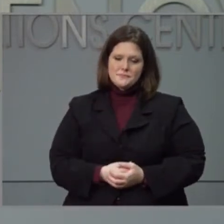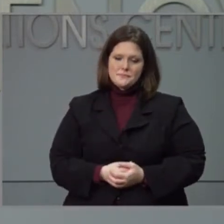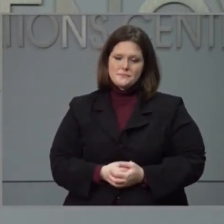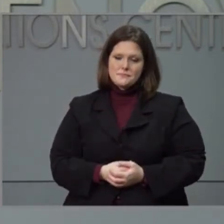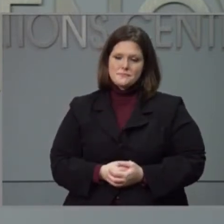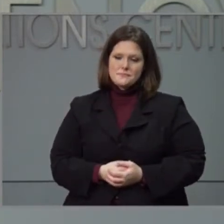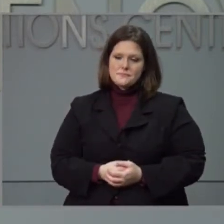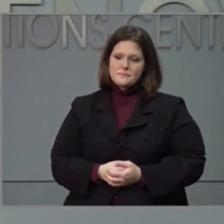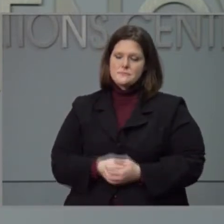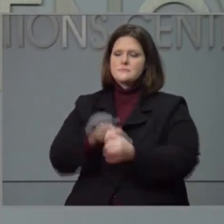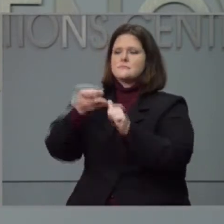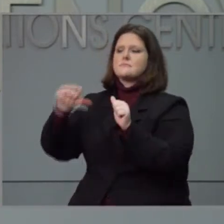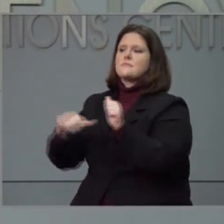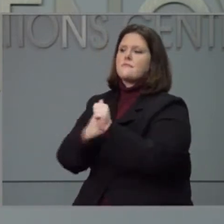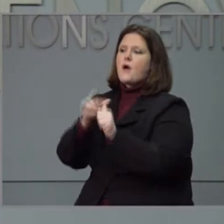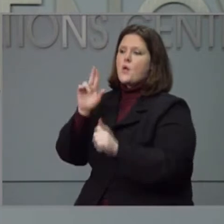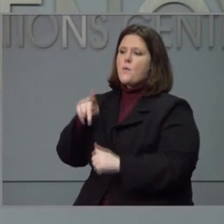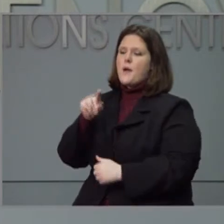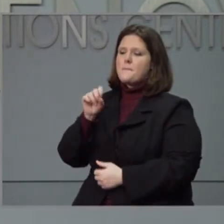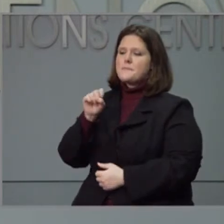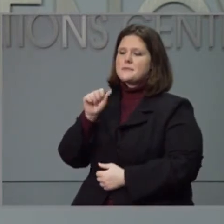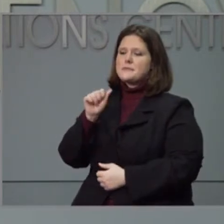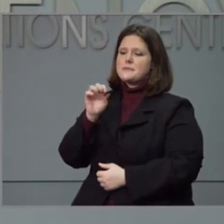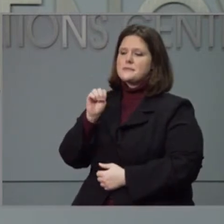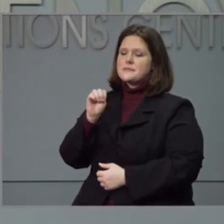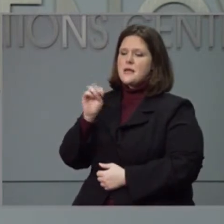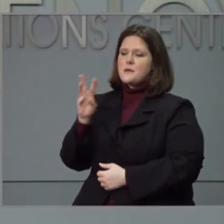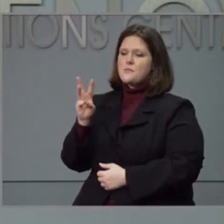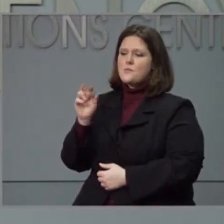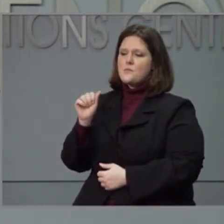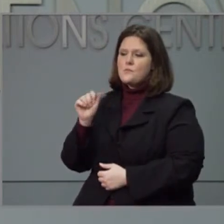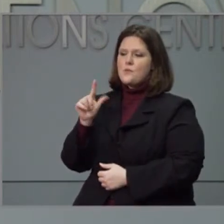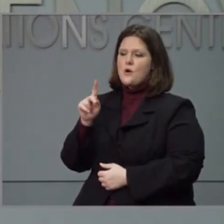We have a follow-up from Sam Walker, ODX today.